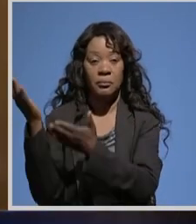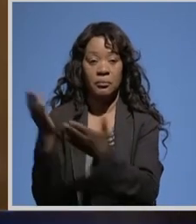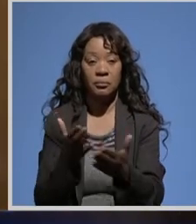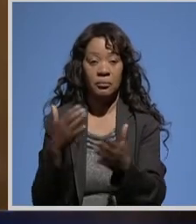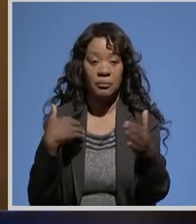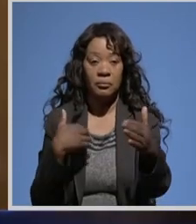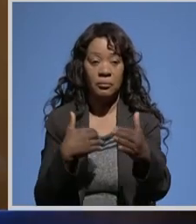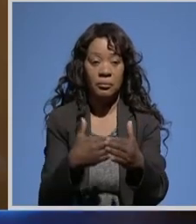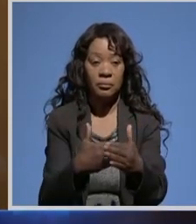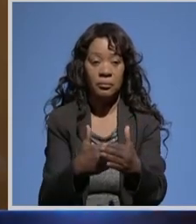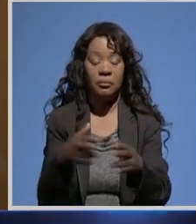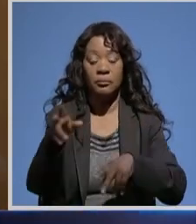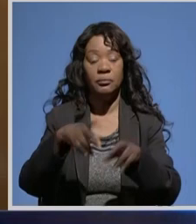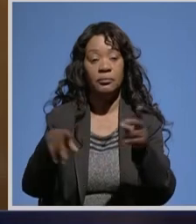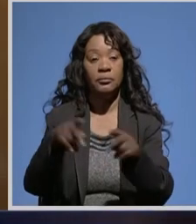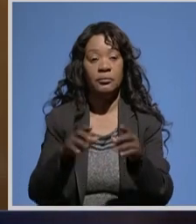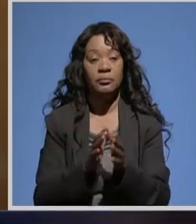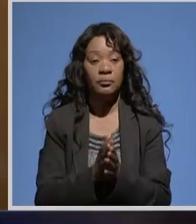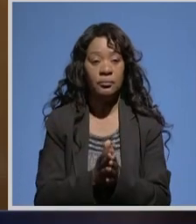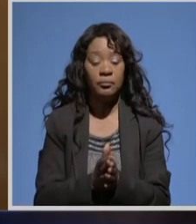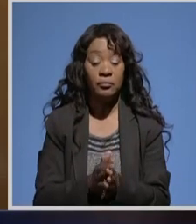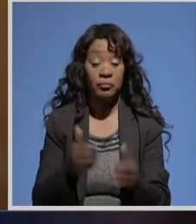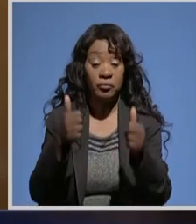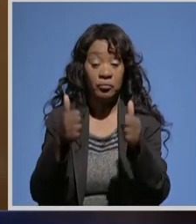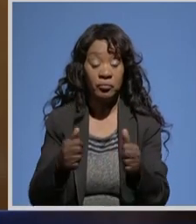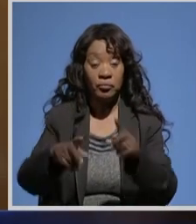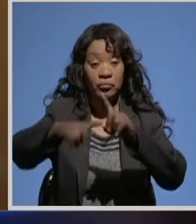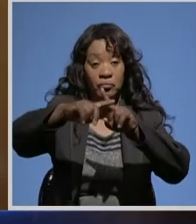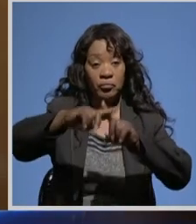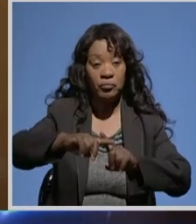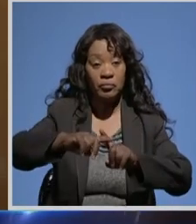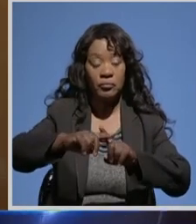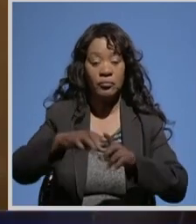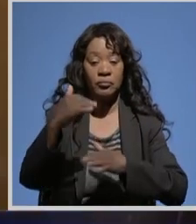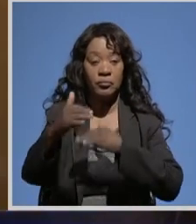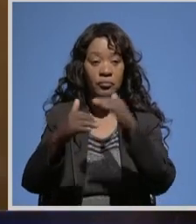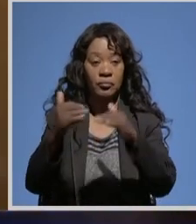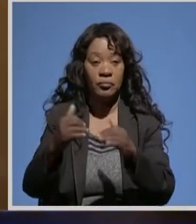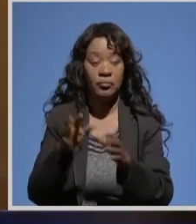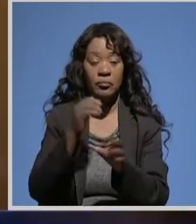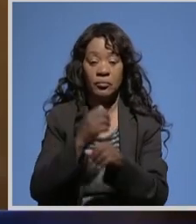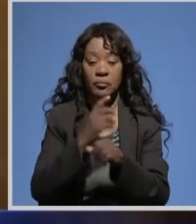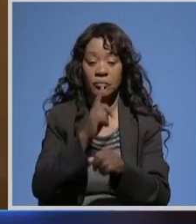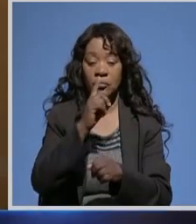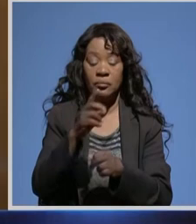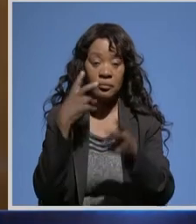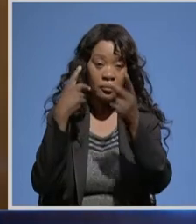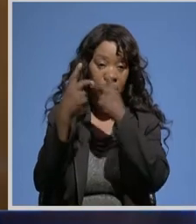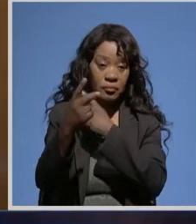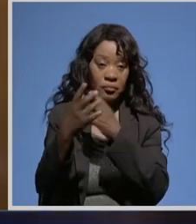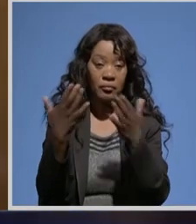the people. This is a positive step towards actualization of the vision of the National Assembly of